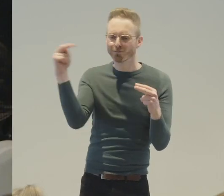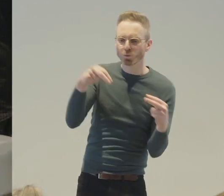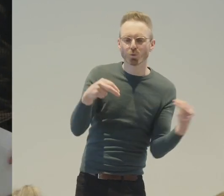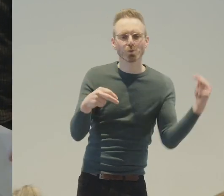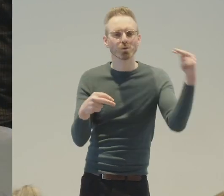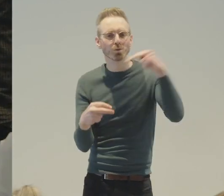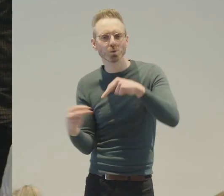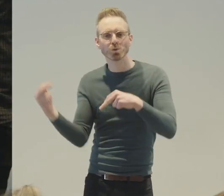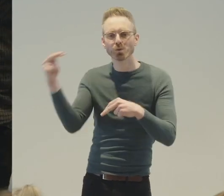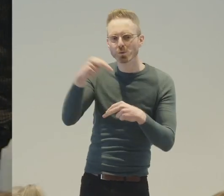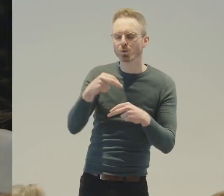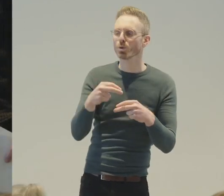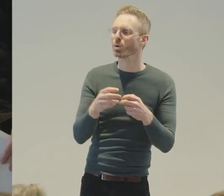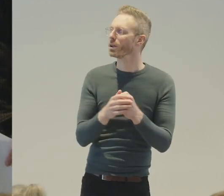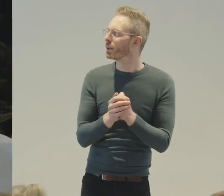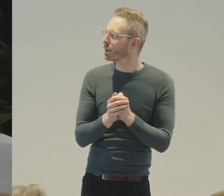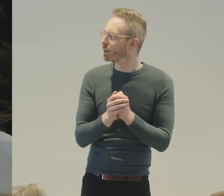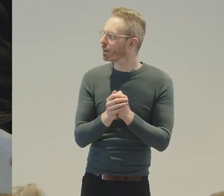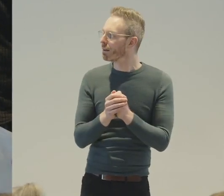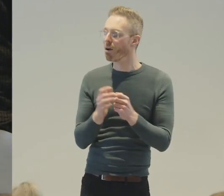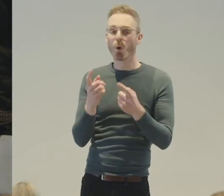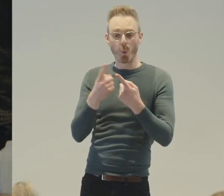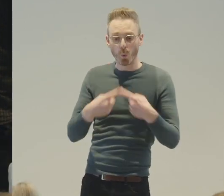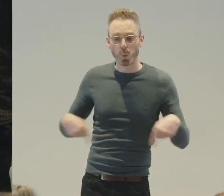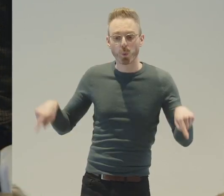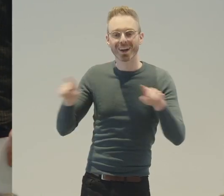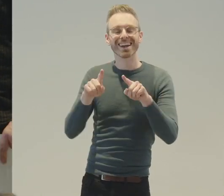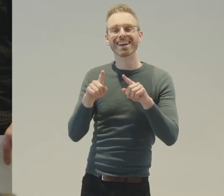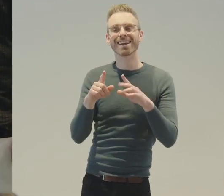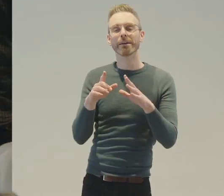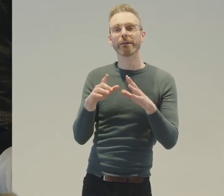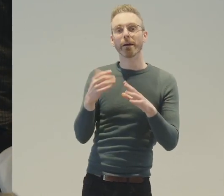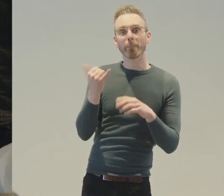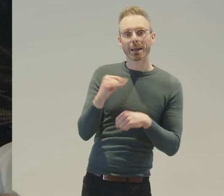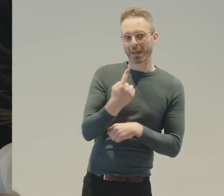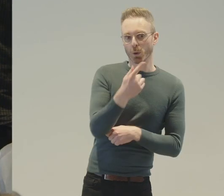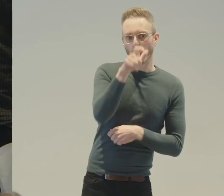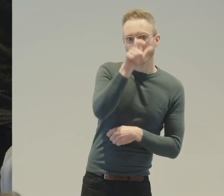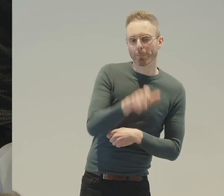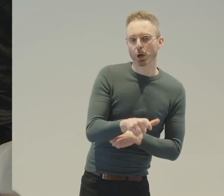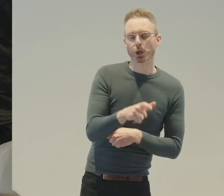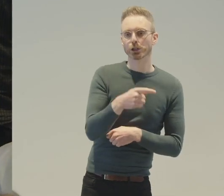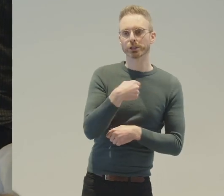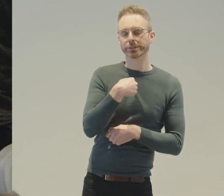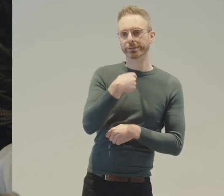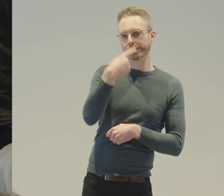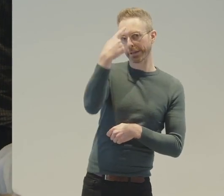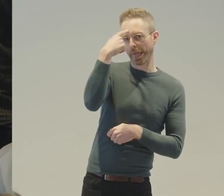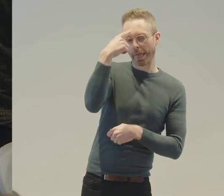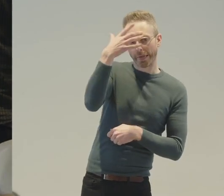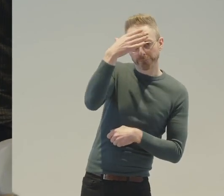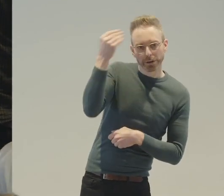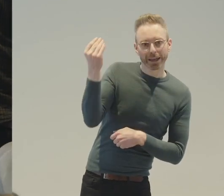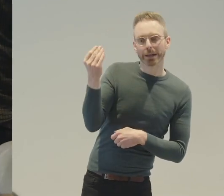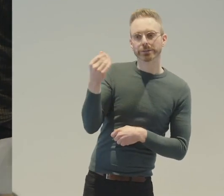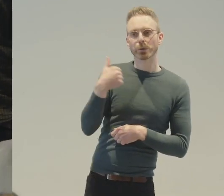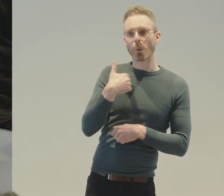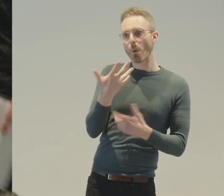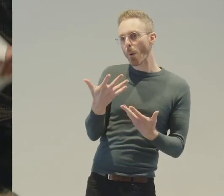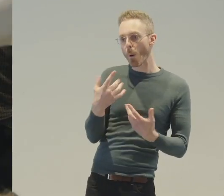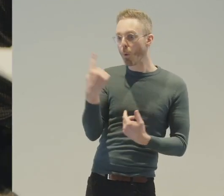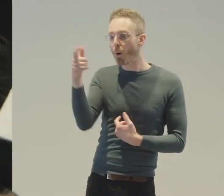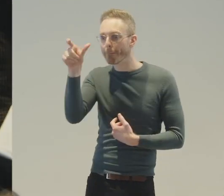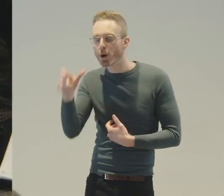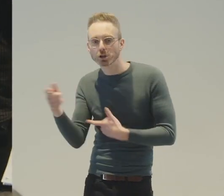if we don't think of a certain thing, then they can bring that to the table. Brilliant.